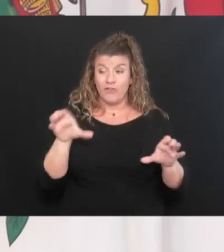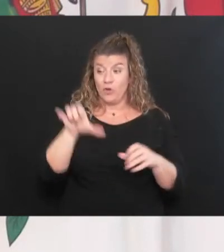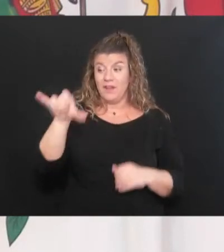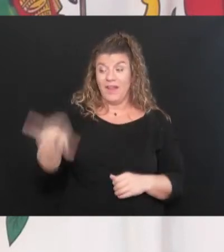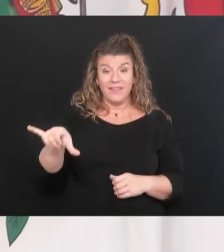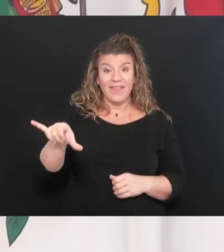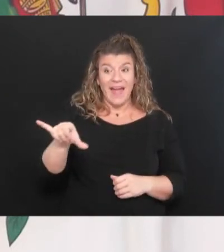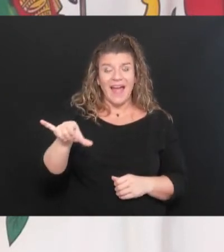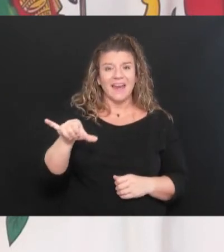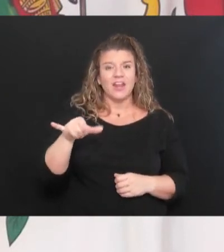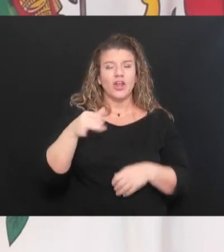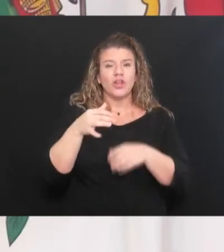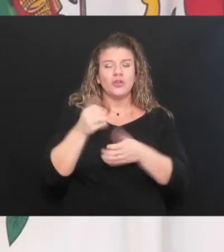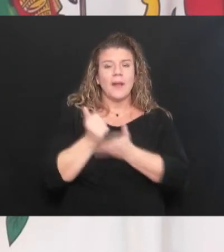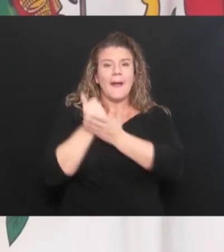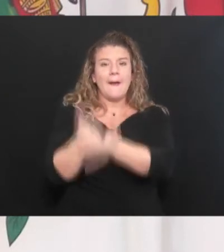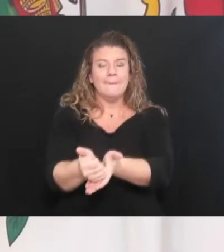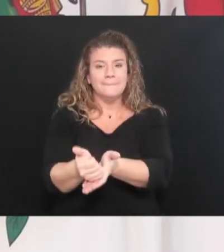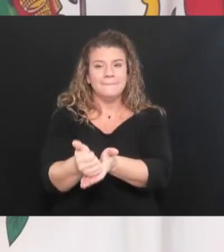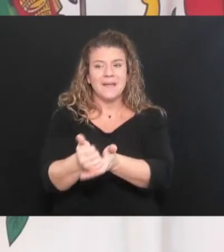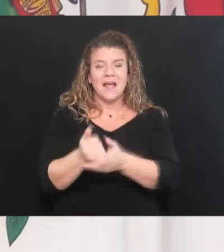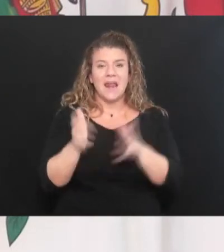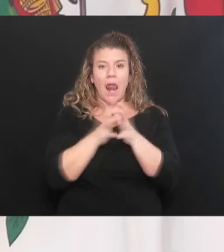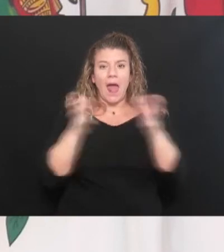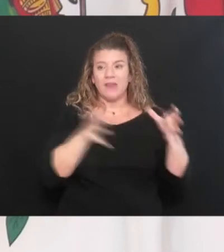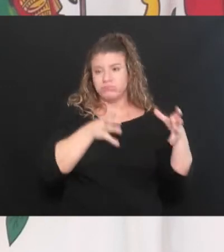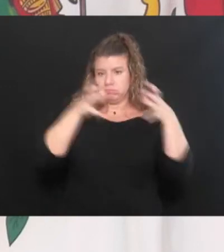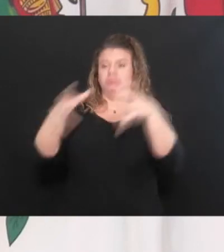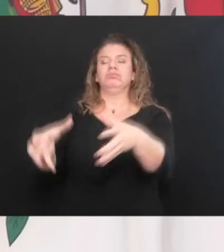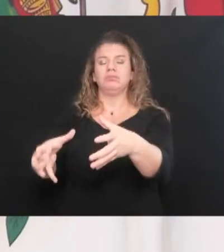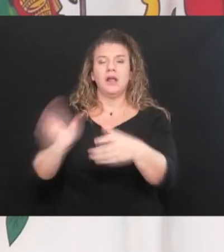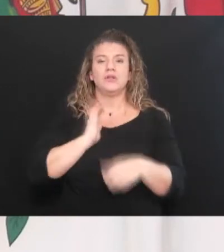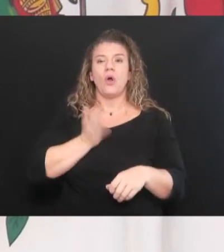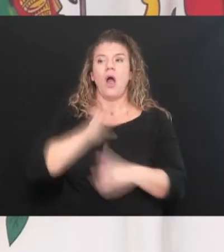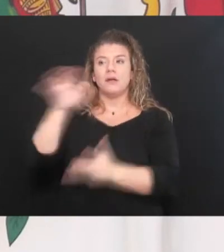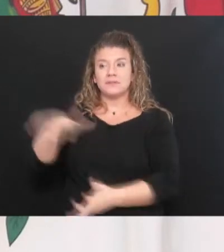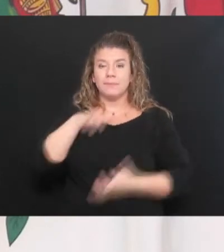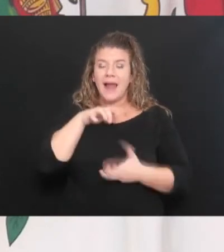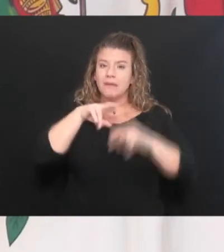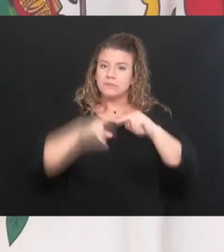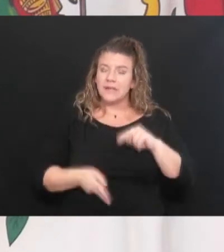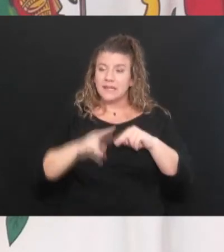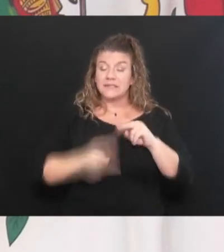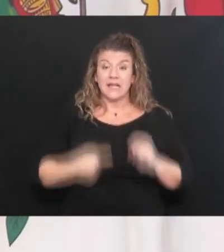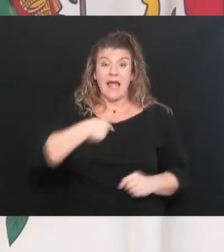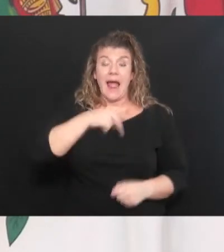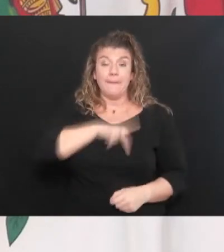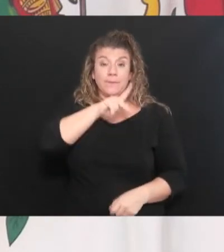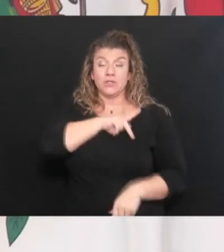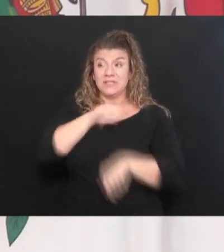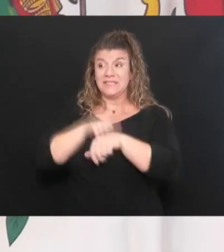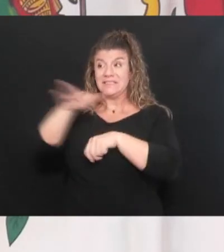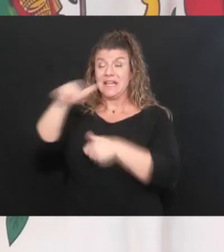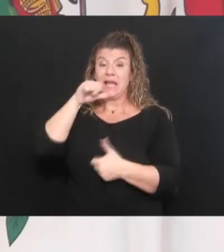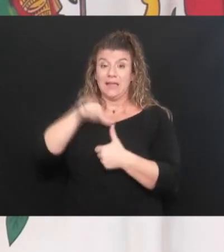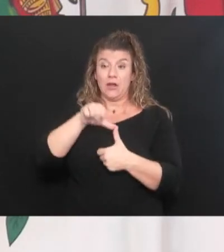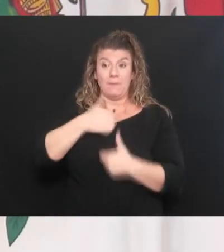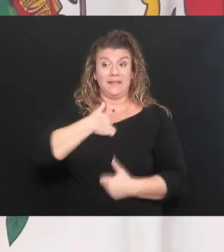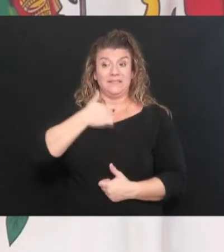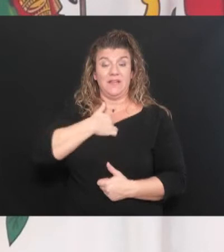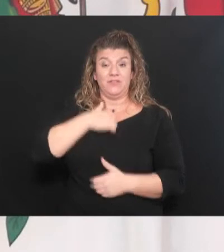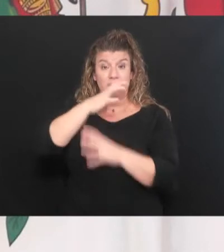run on the bank and the supply dropped off. And so I personally have sent a letter to the president myself